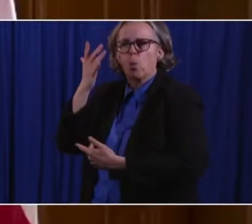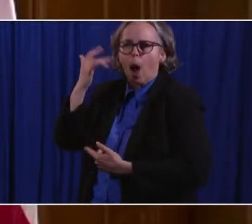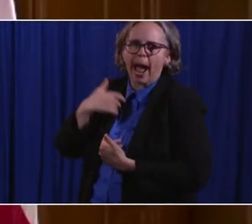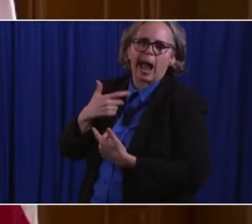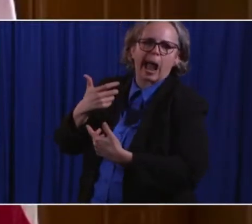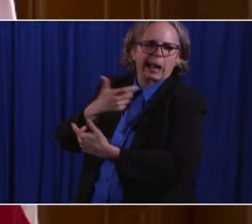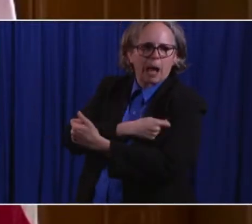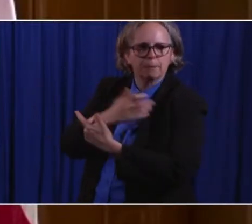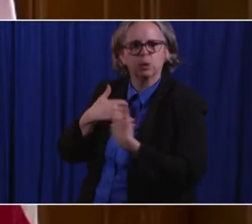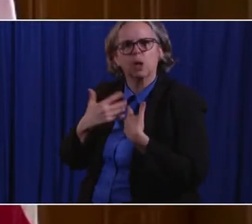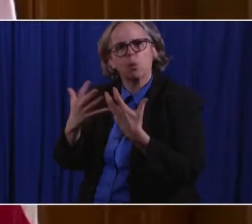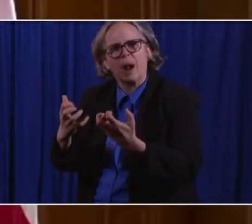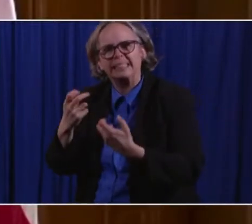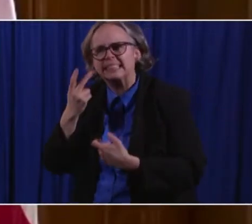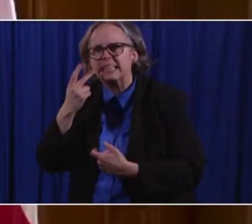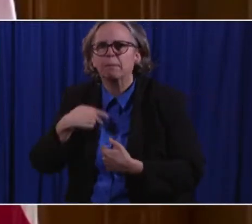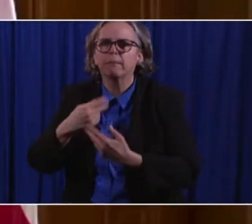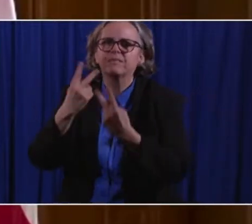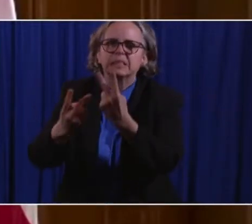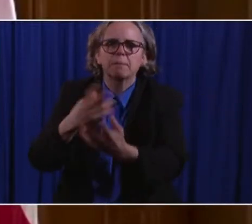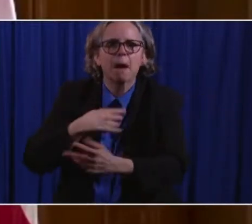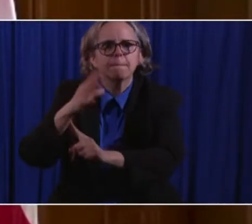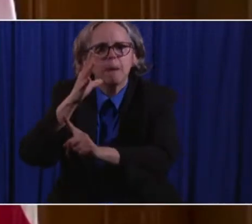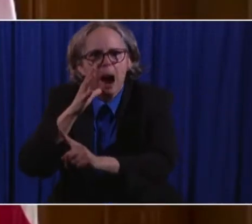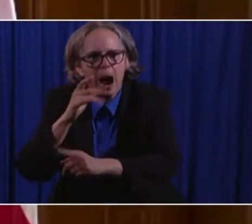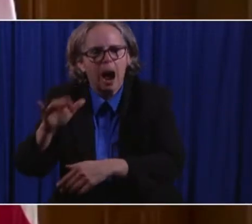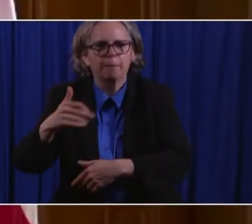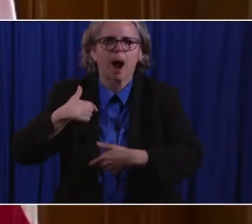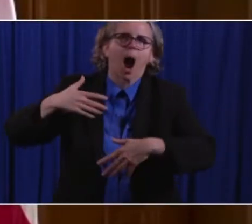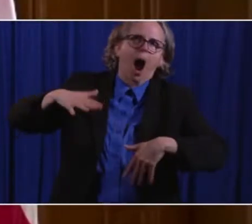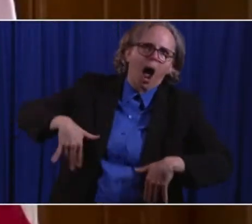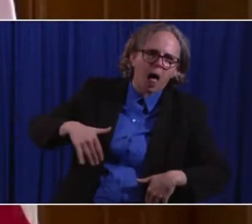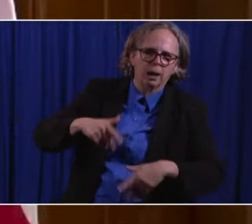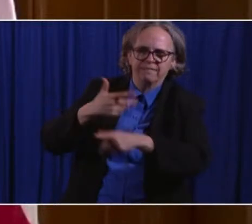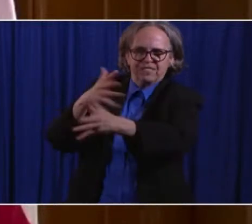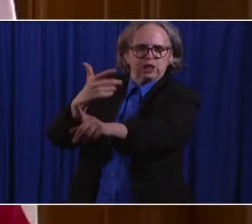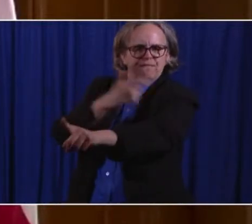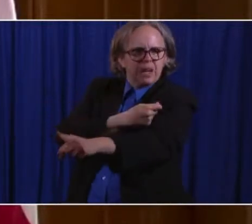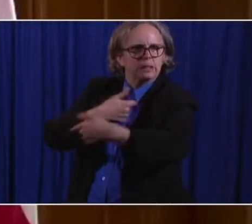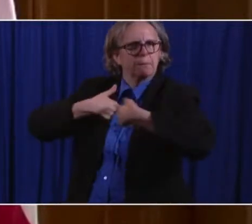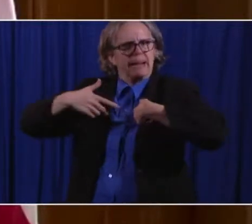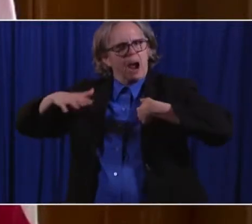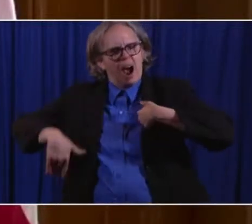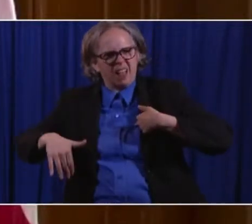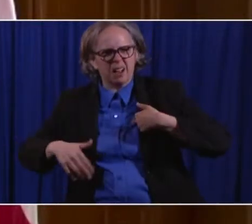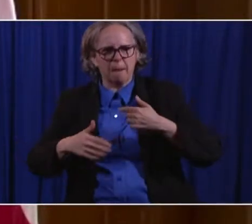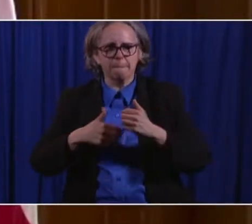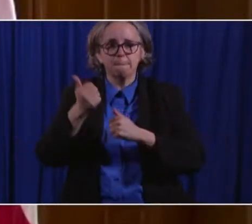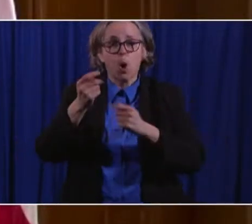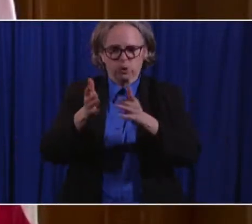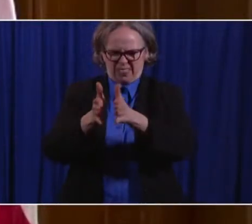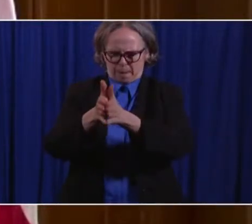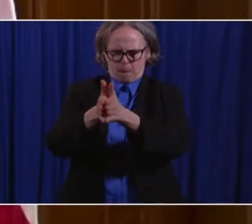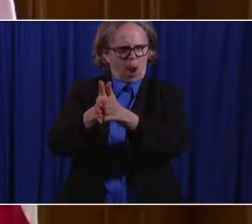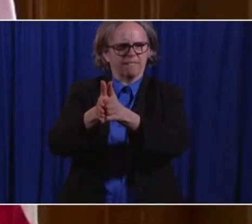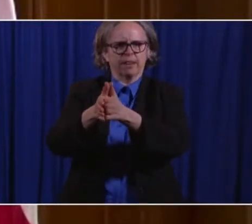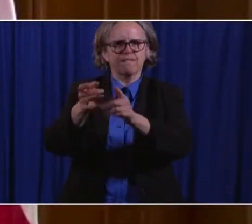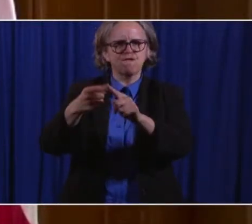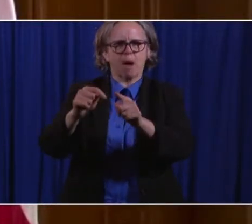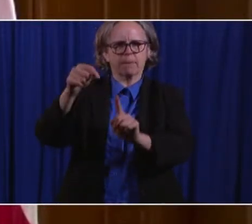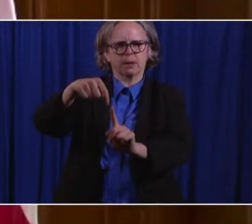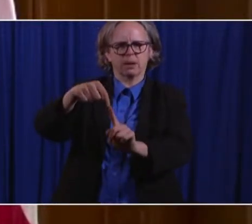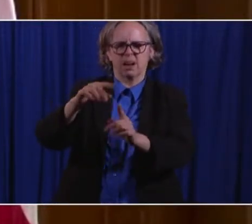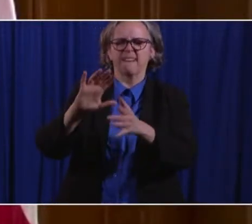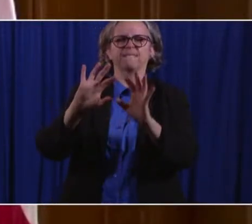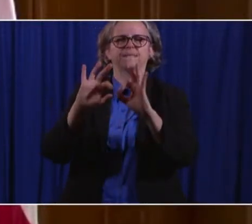been vaccinated. So it's these family relationships and these friend relationships that really